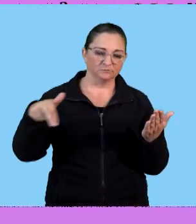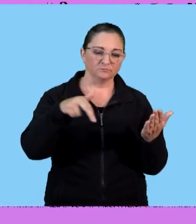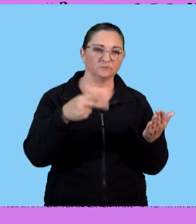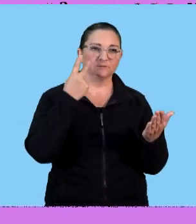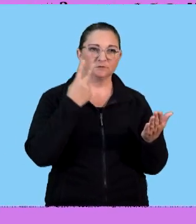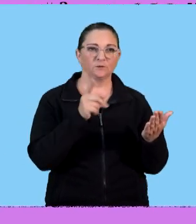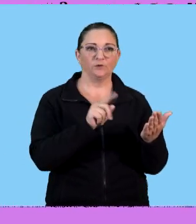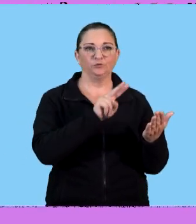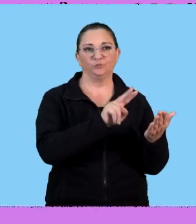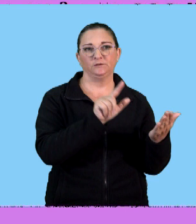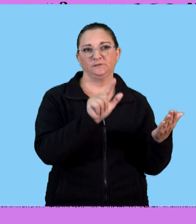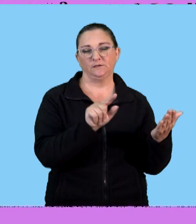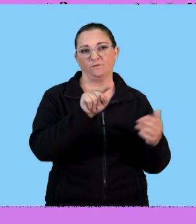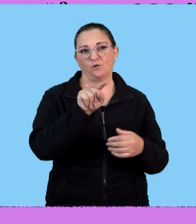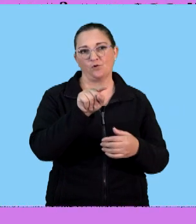of